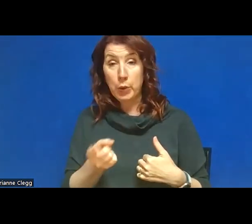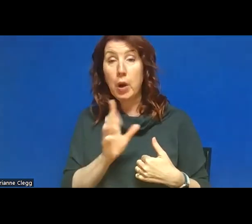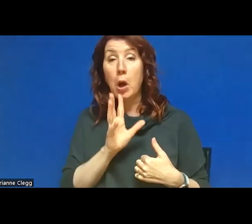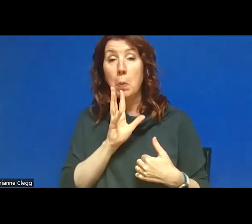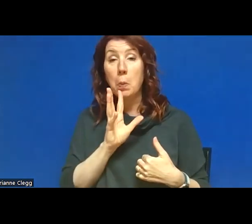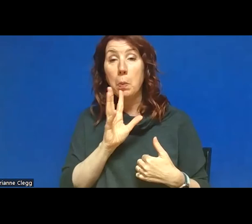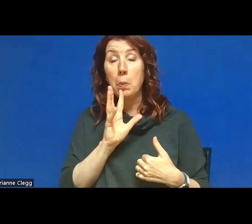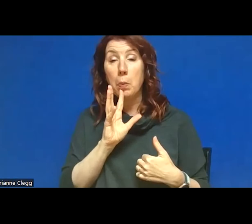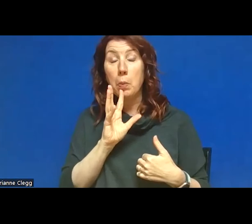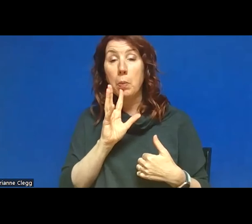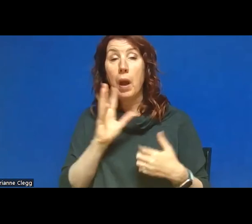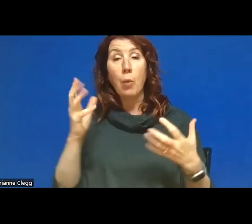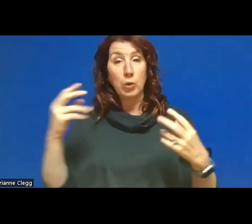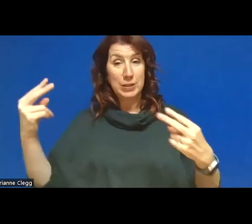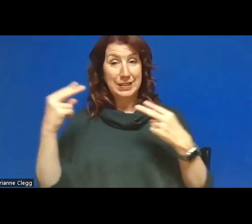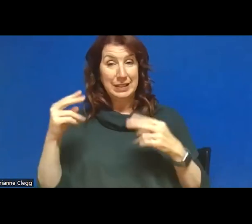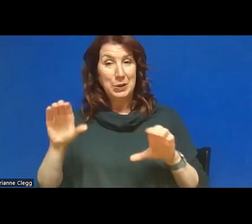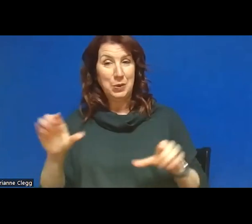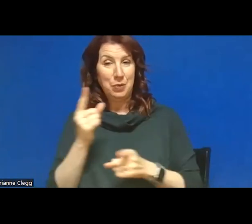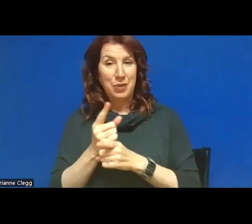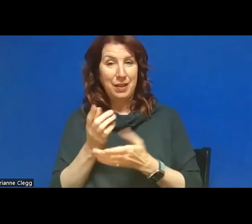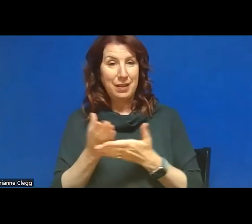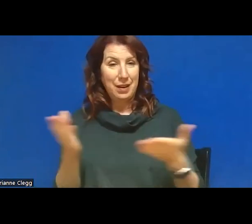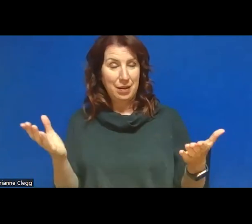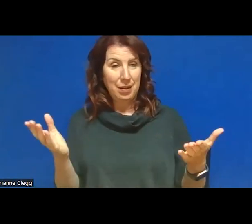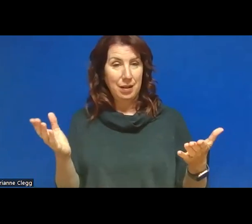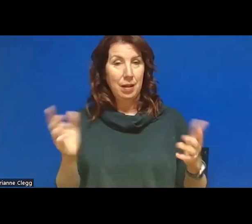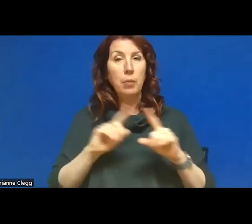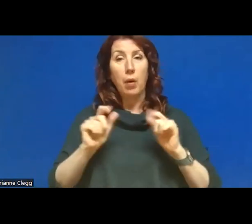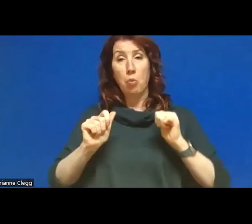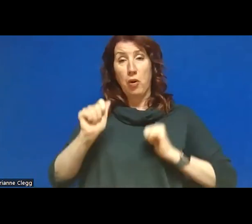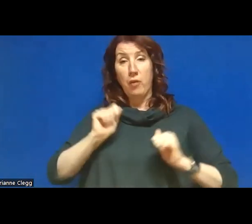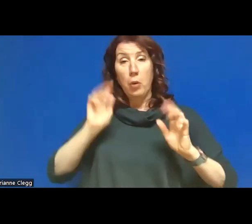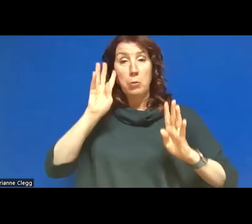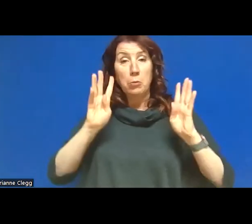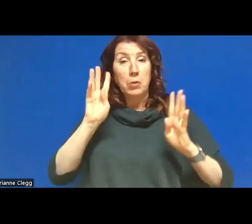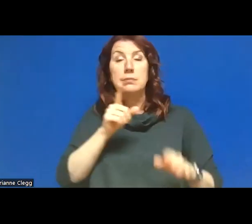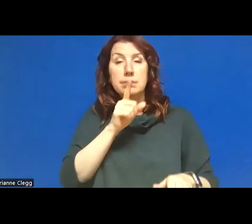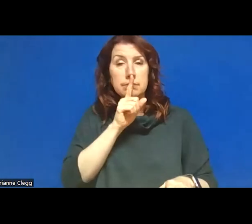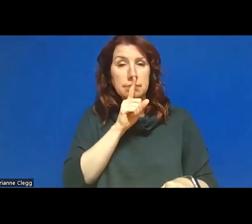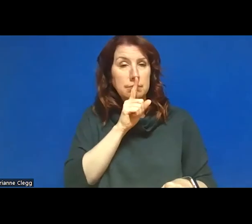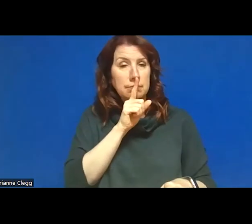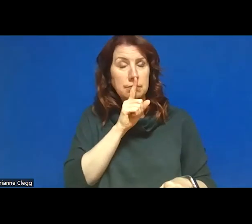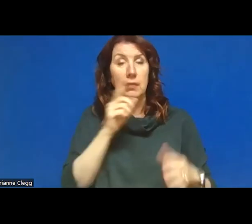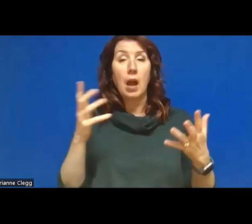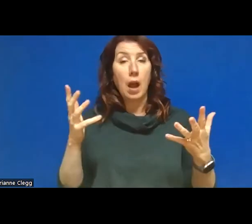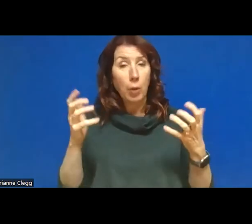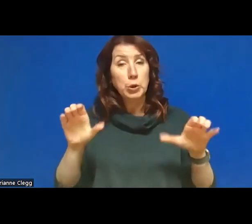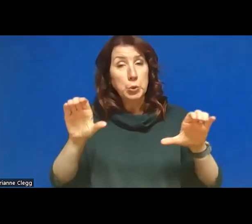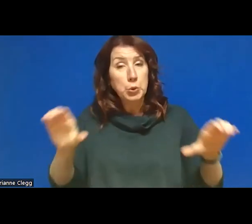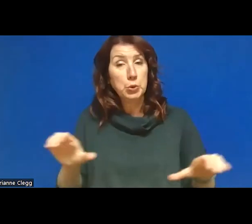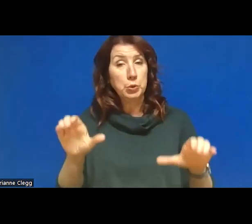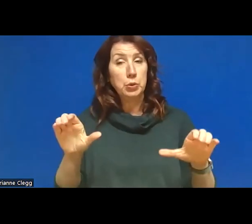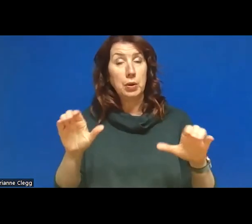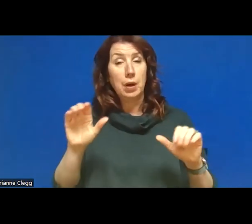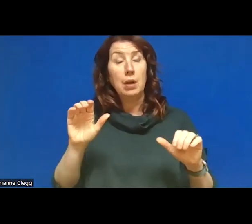the right thing. I don't want to have to be seen performing allyship and inclusivity. I just want to be